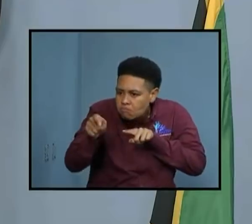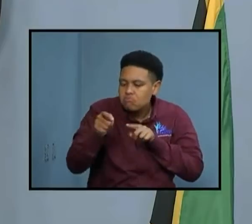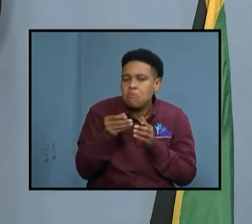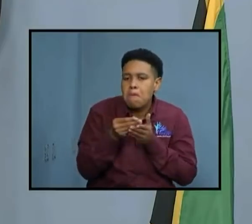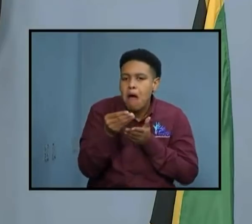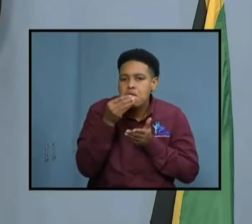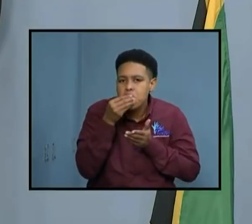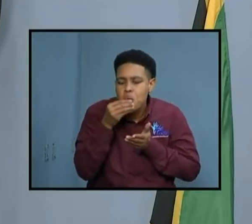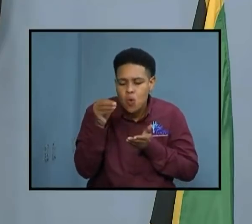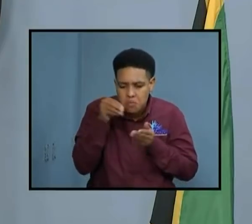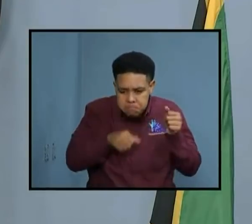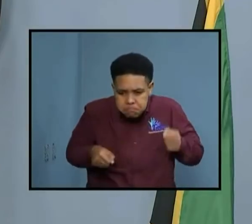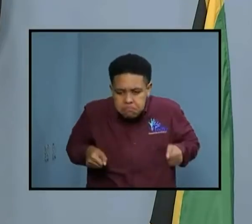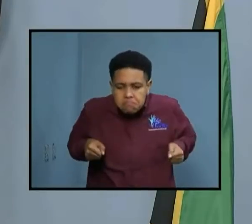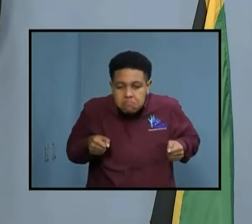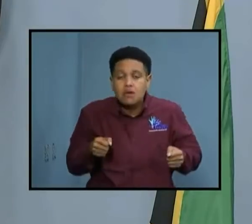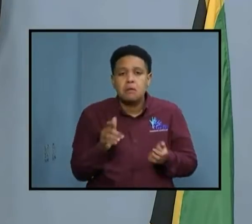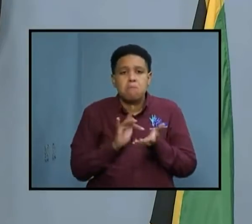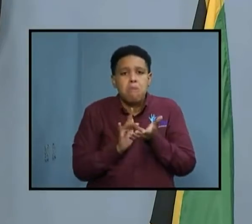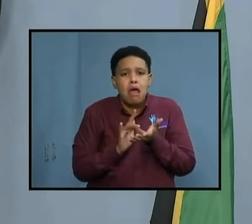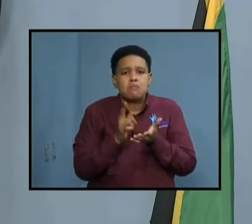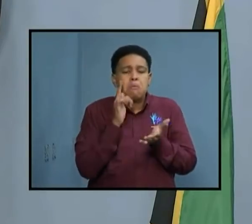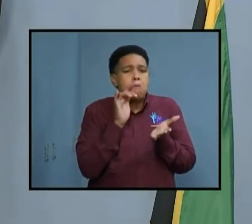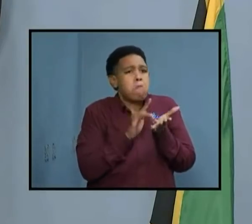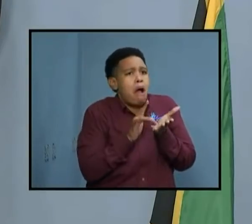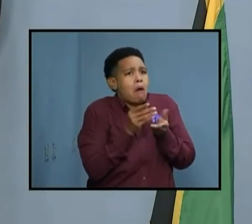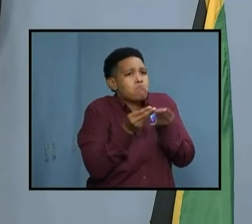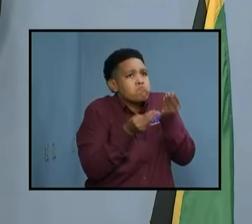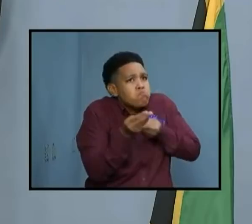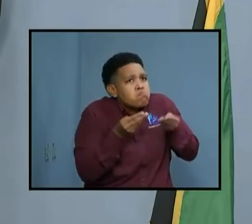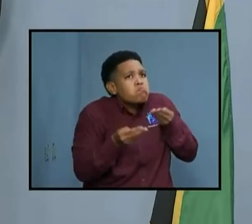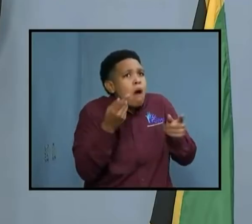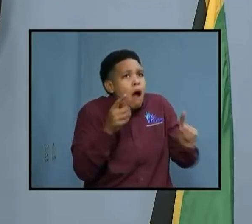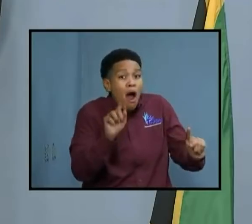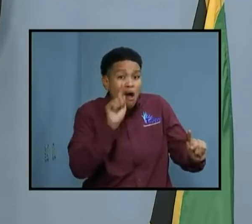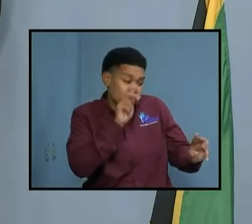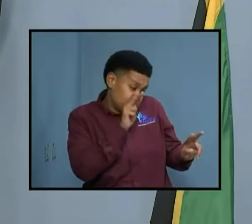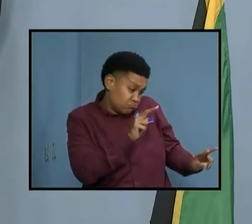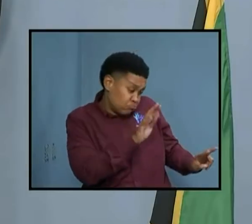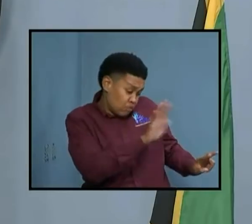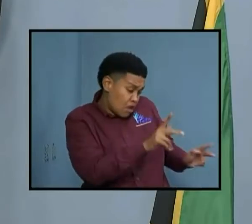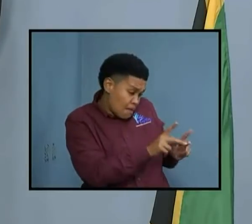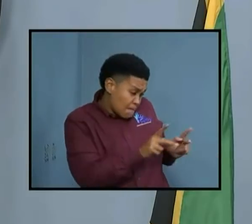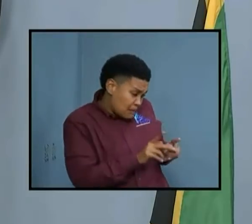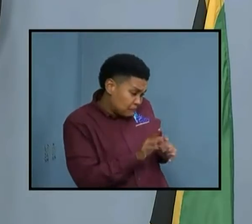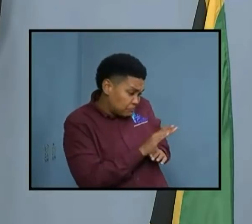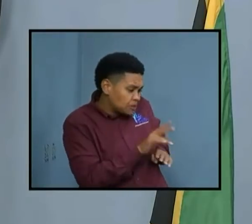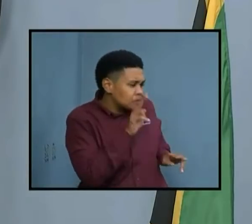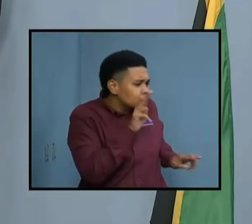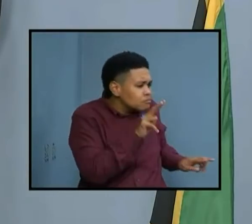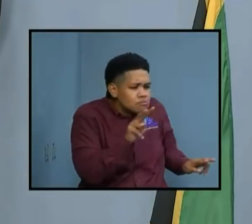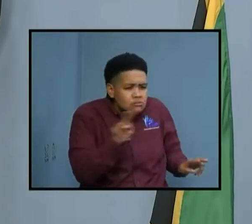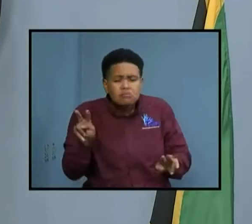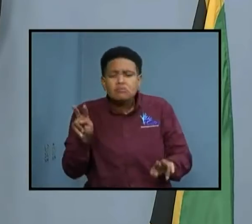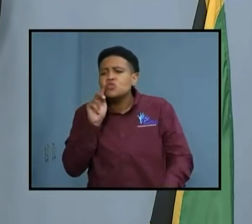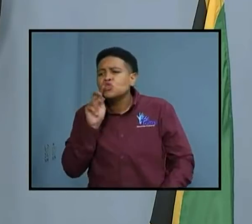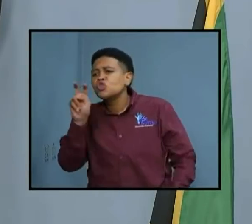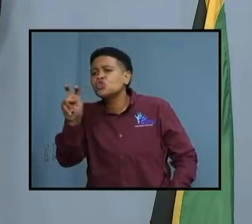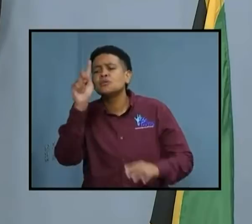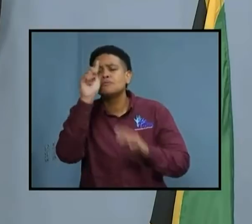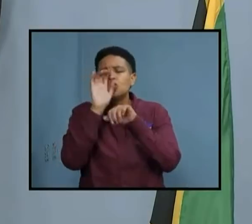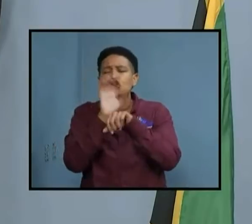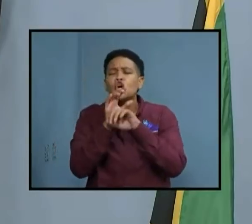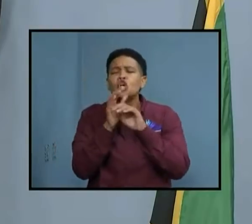medical supplies, conducting financial transactions, overseeing their place of business, attending a place of